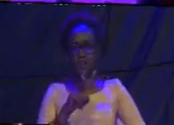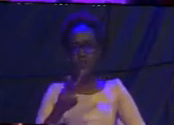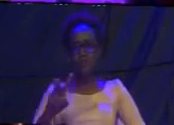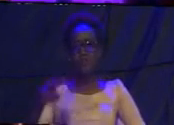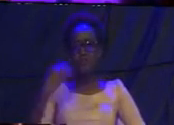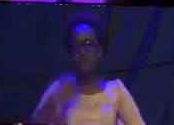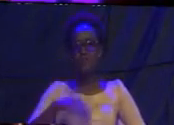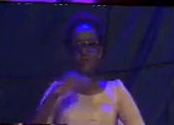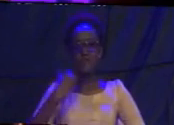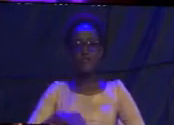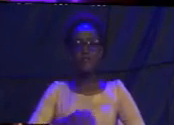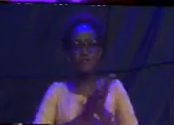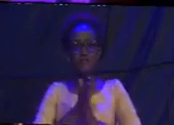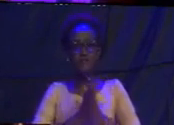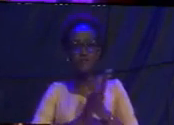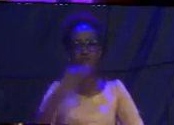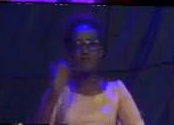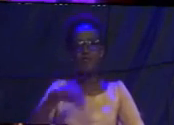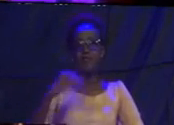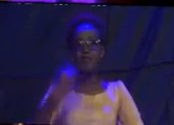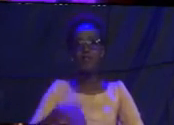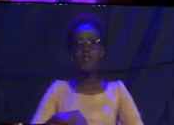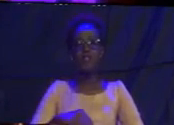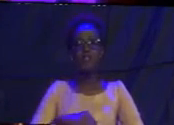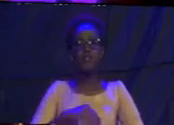looked at gold,